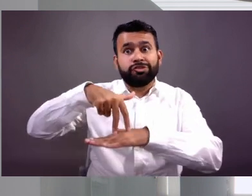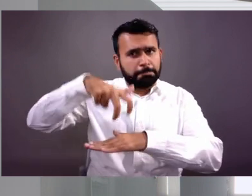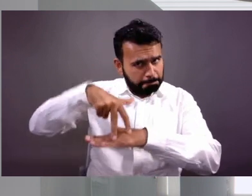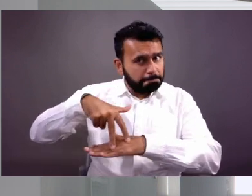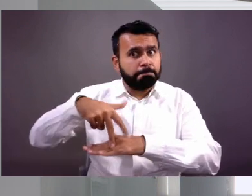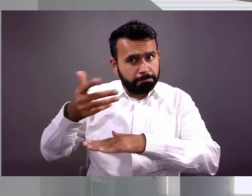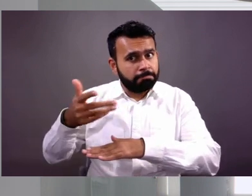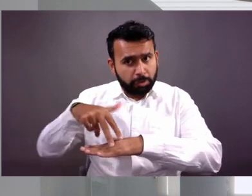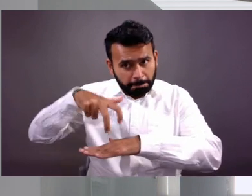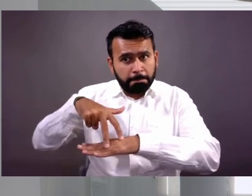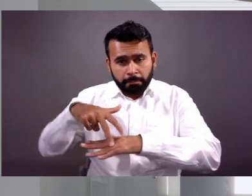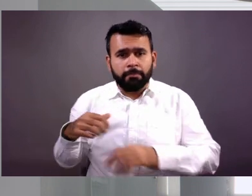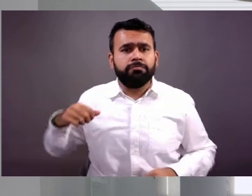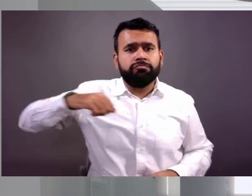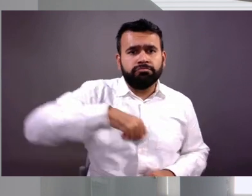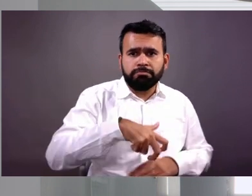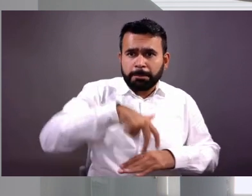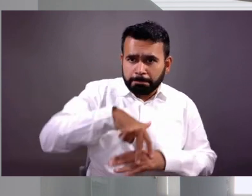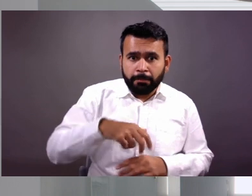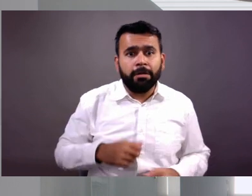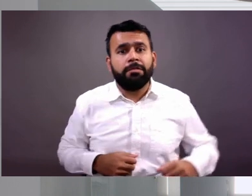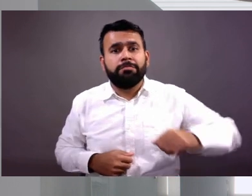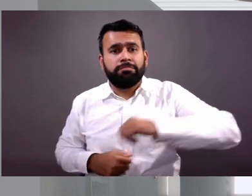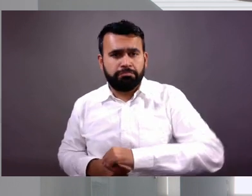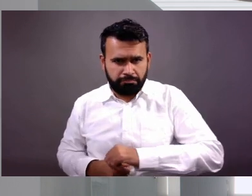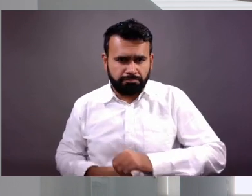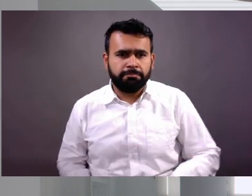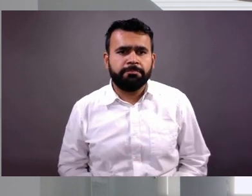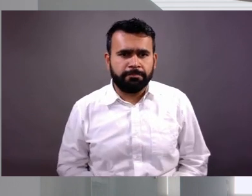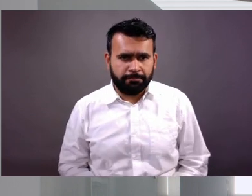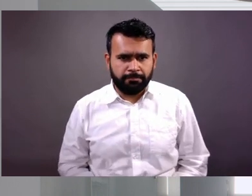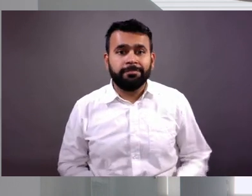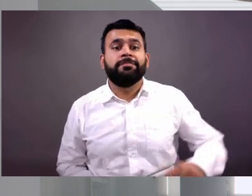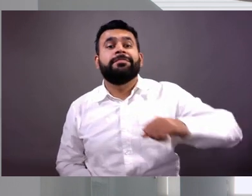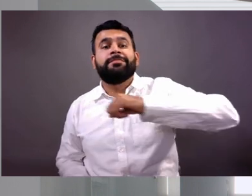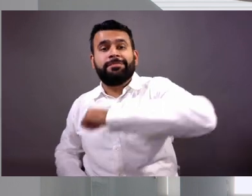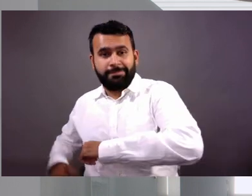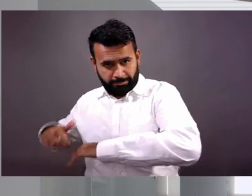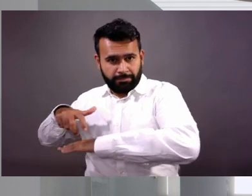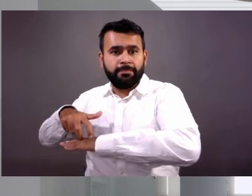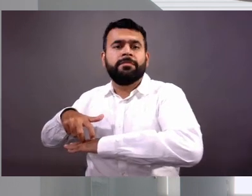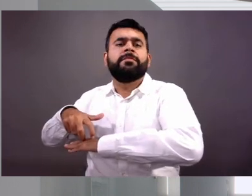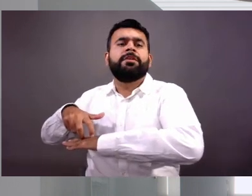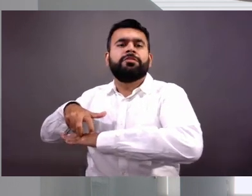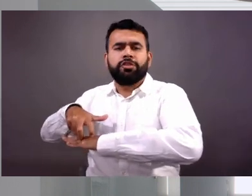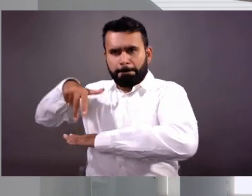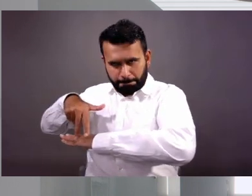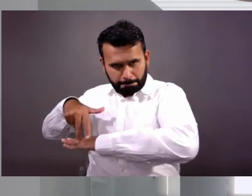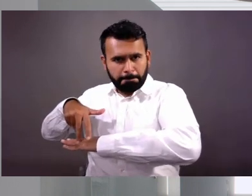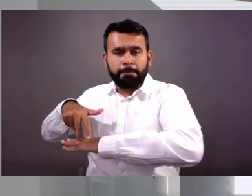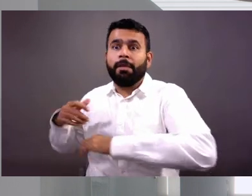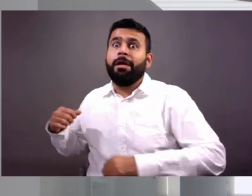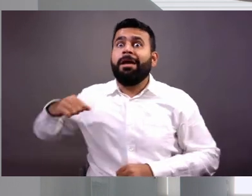both of them. Then you're going to do a jump, and then with the other way you're going to be directing your leg, and your arm are going to be directing you the other